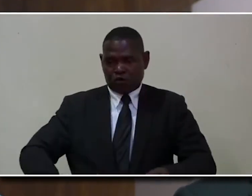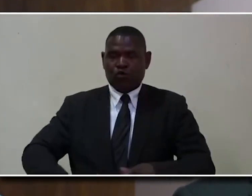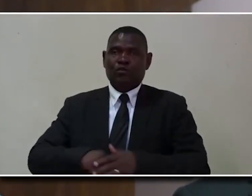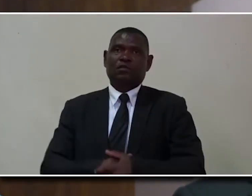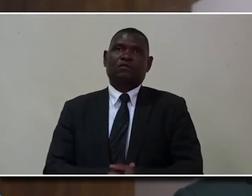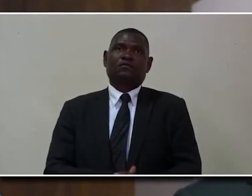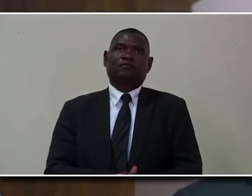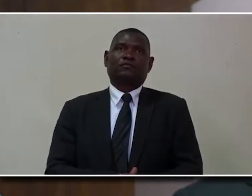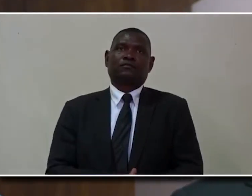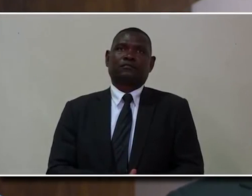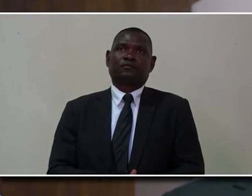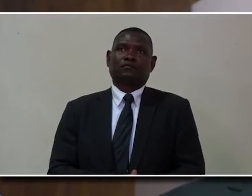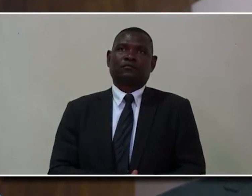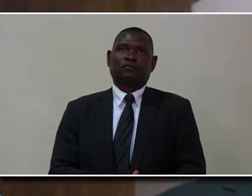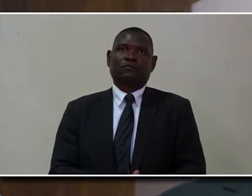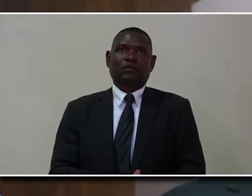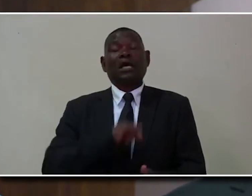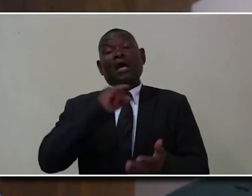Again, I say